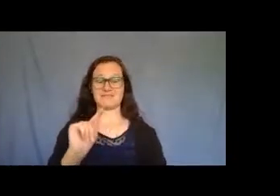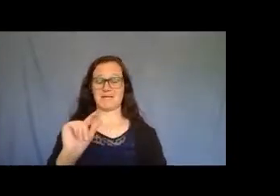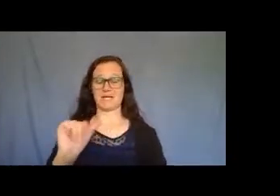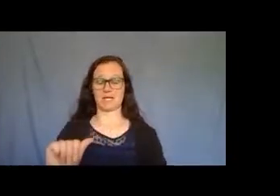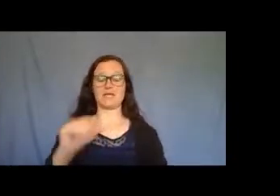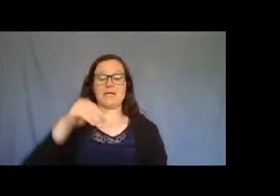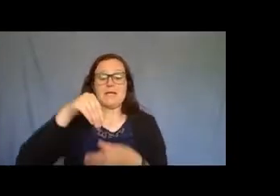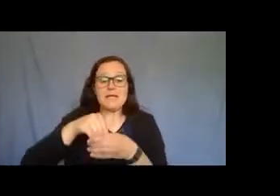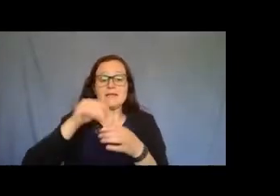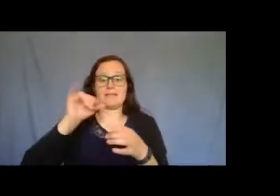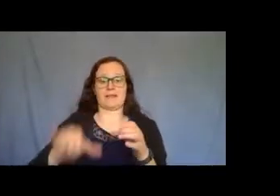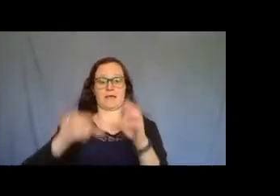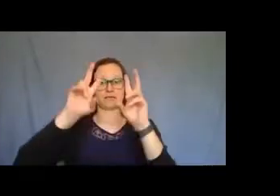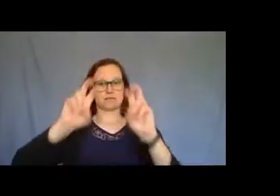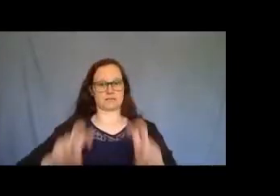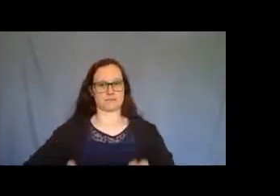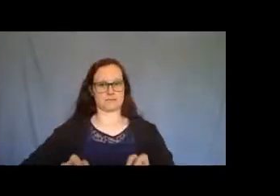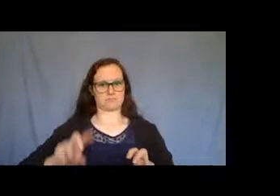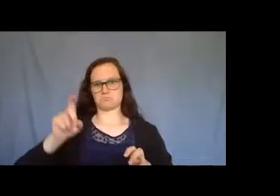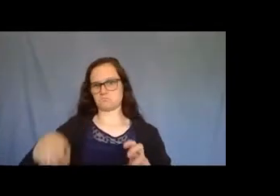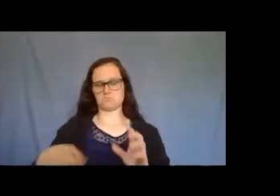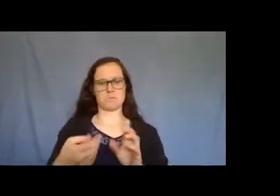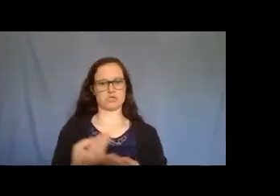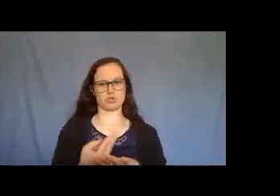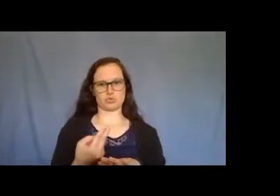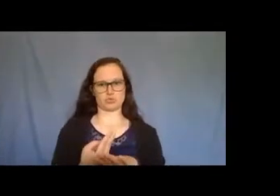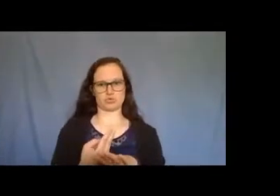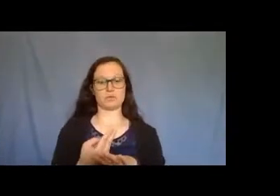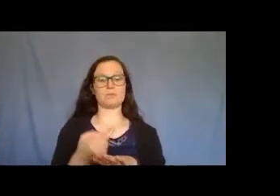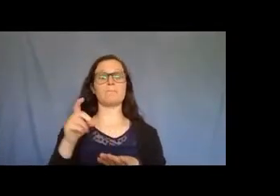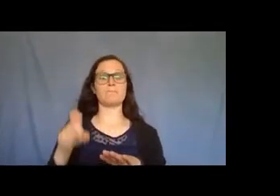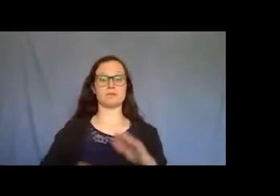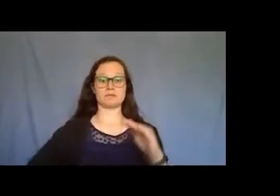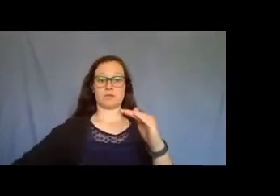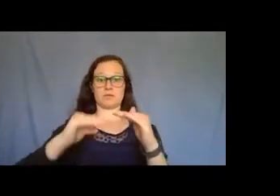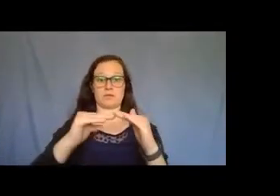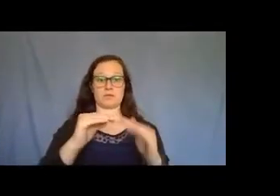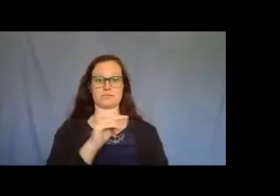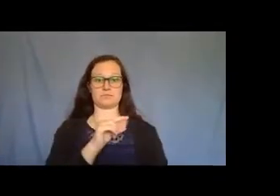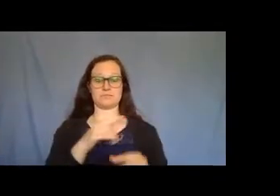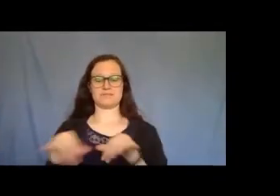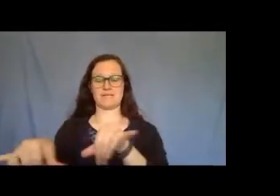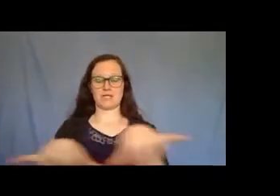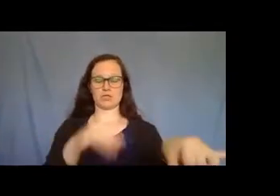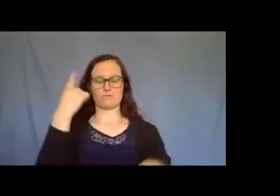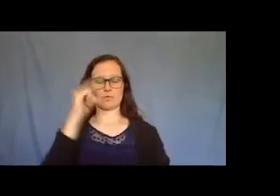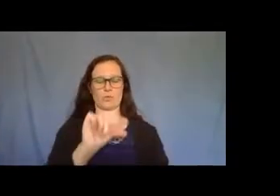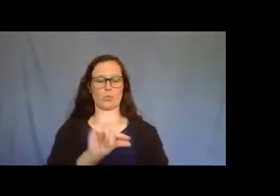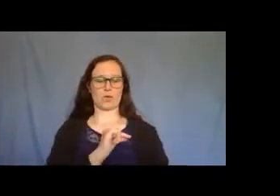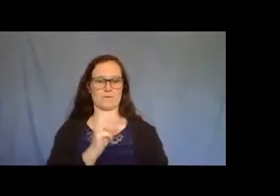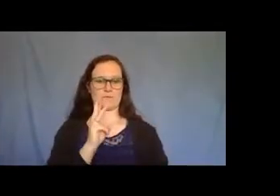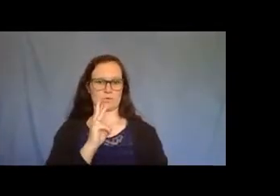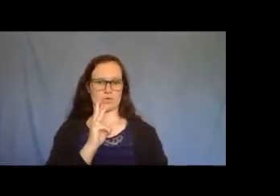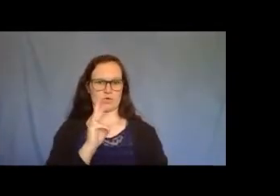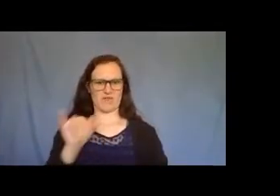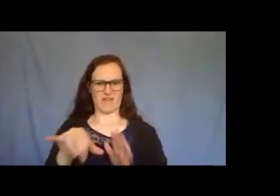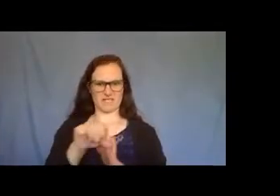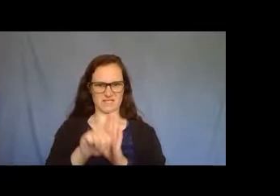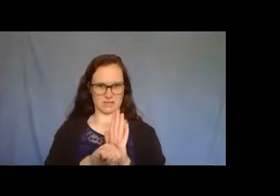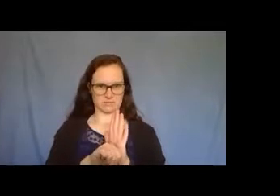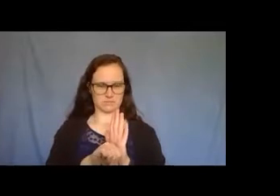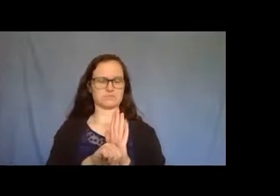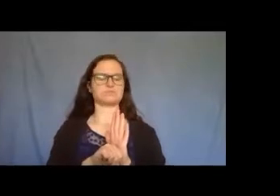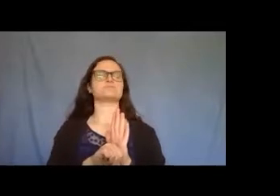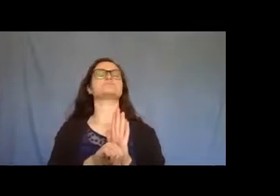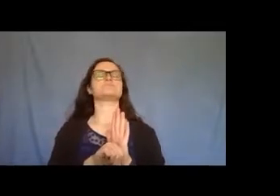assessments. And also these data must meet quality control and quality assurance requirements. And also, we want to